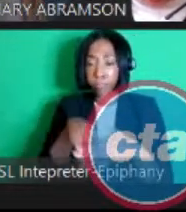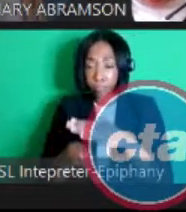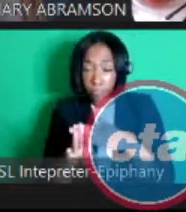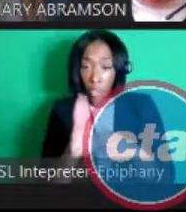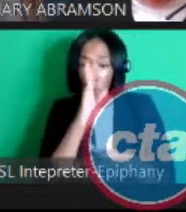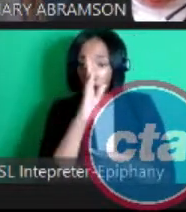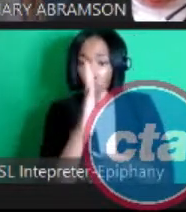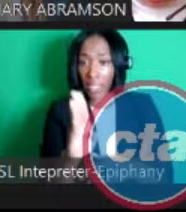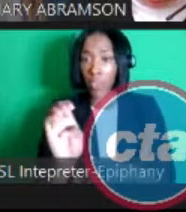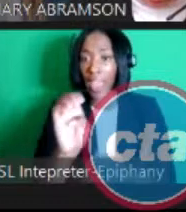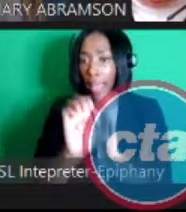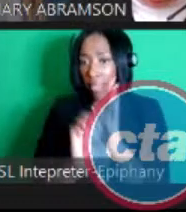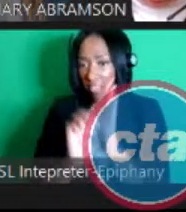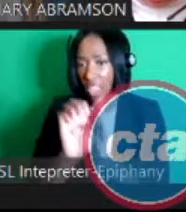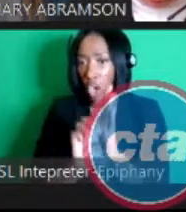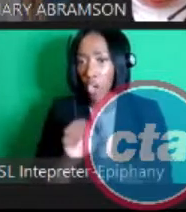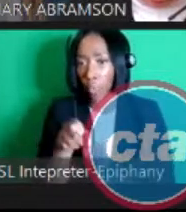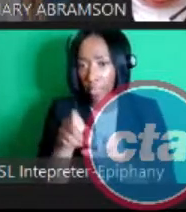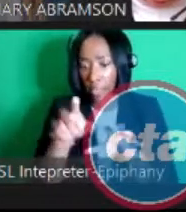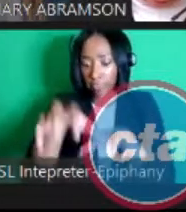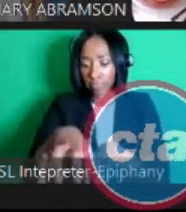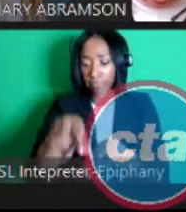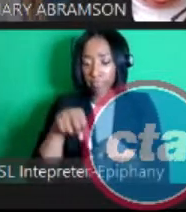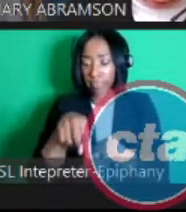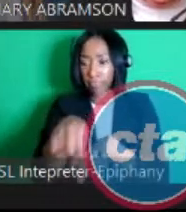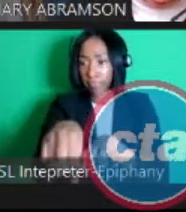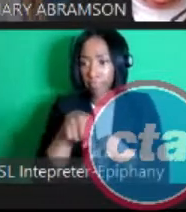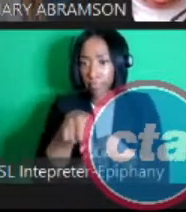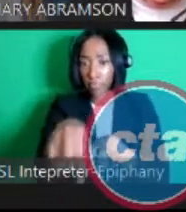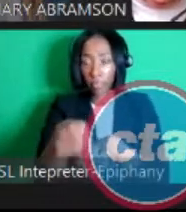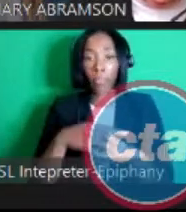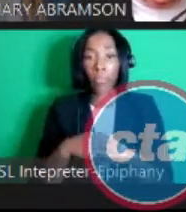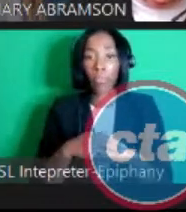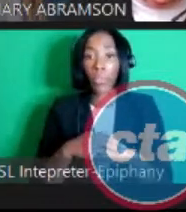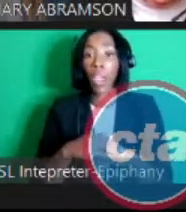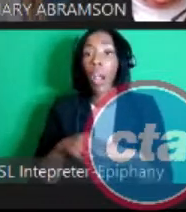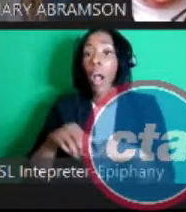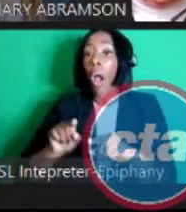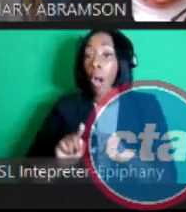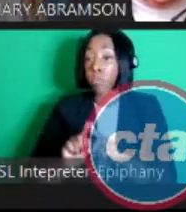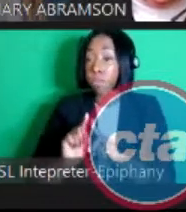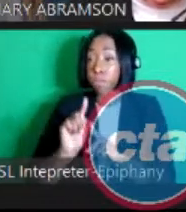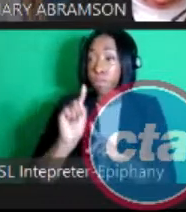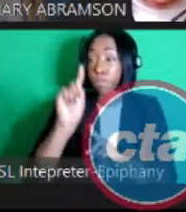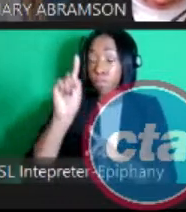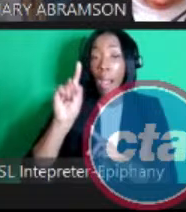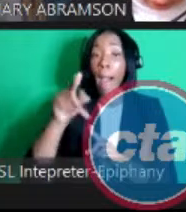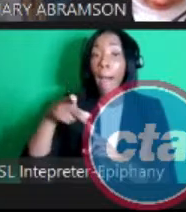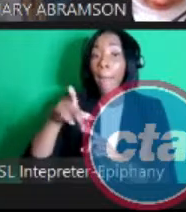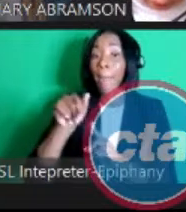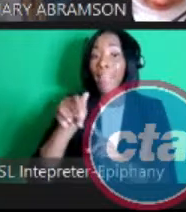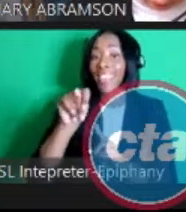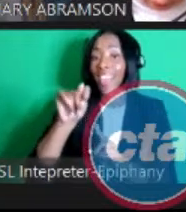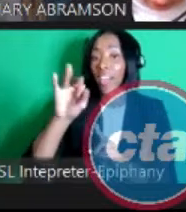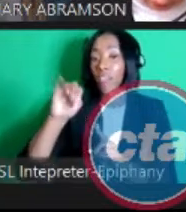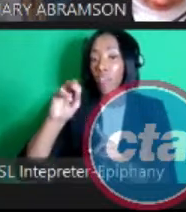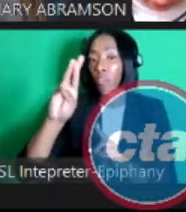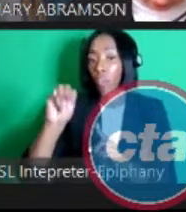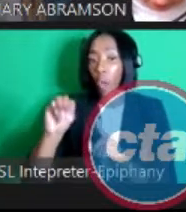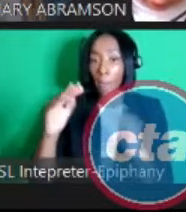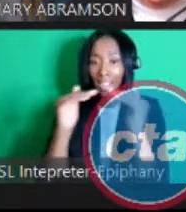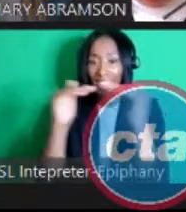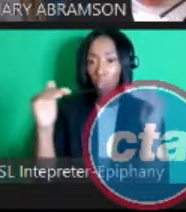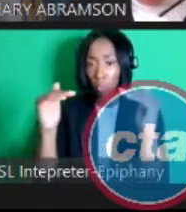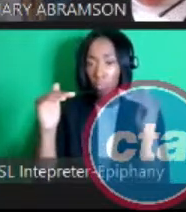Yeah. That's what. And then you go. For blind people. Yeah, and then you go all the way up to platform level, same thing, unobstructed, and into the